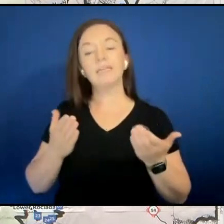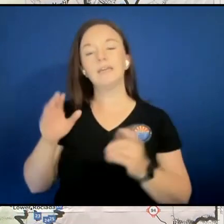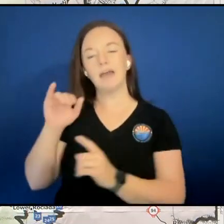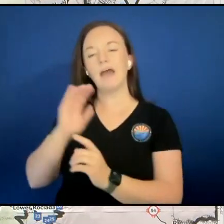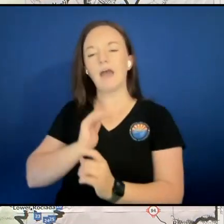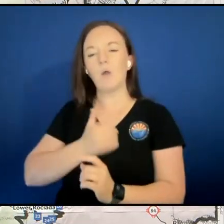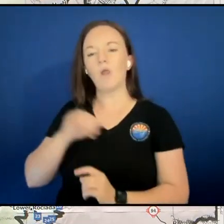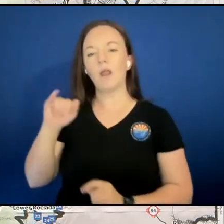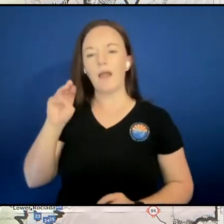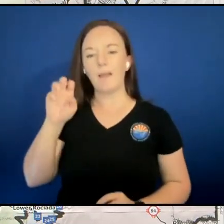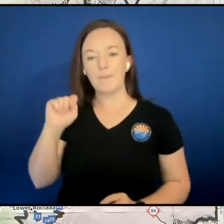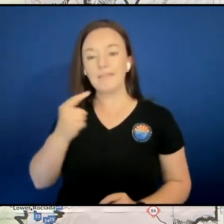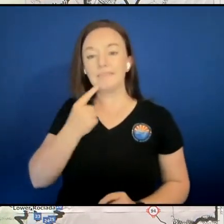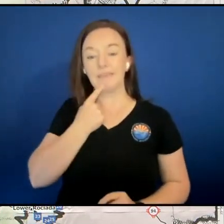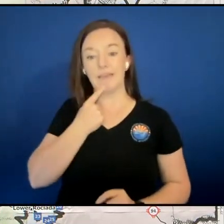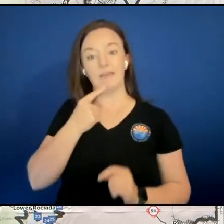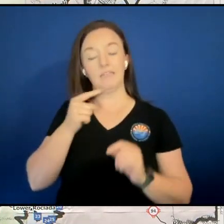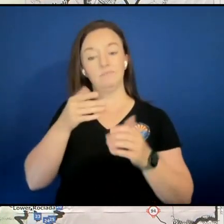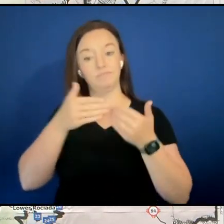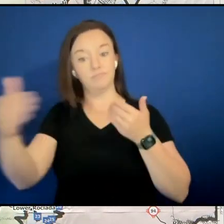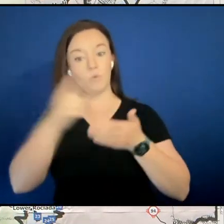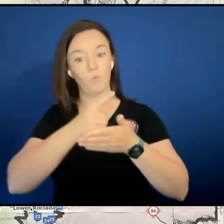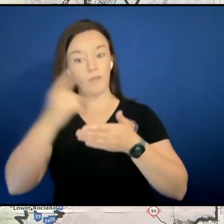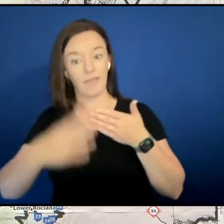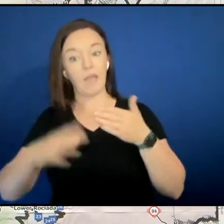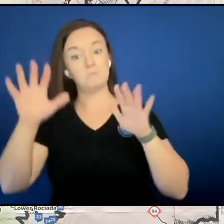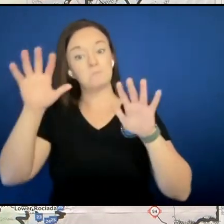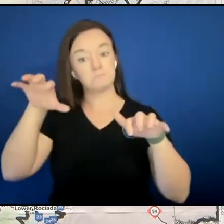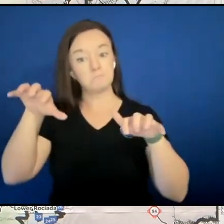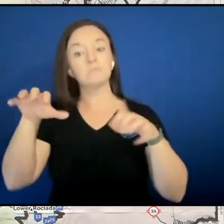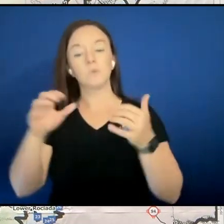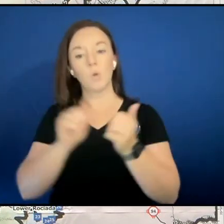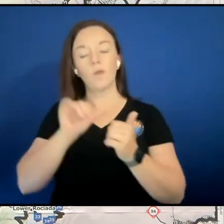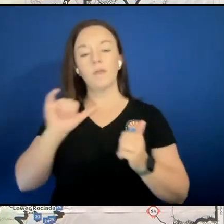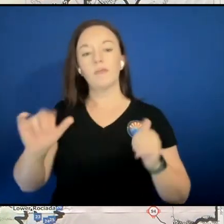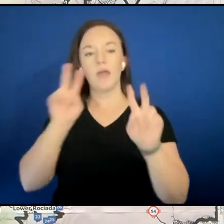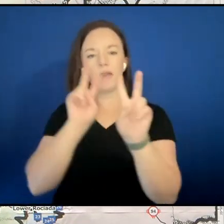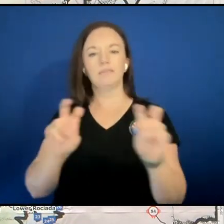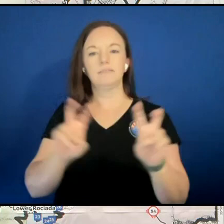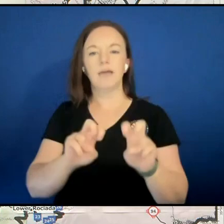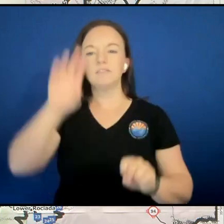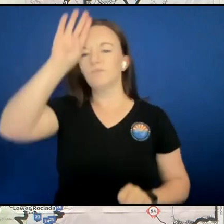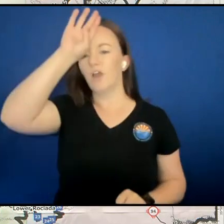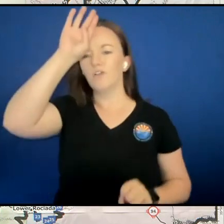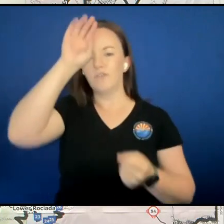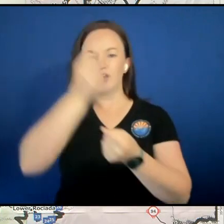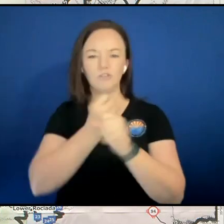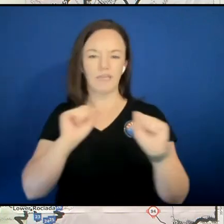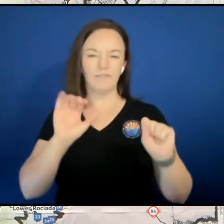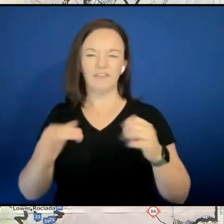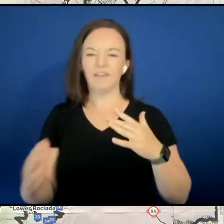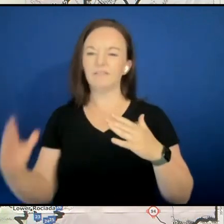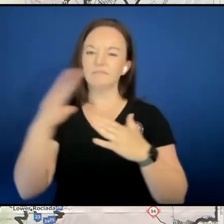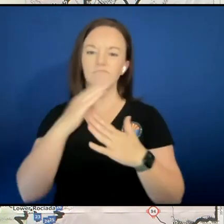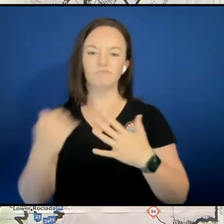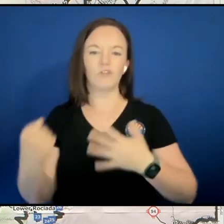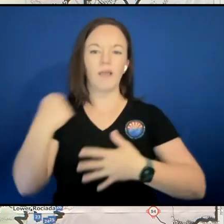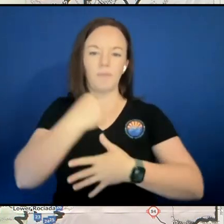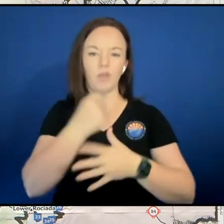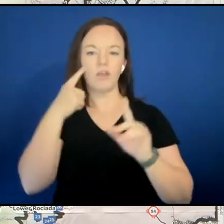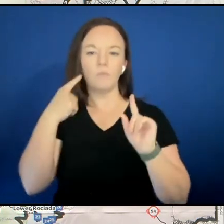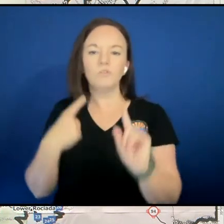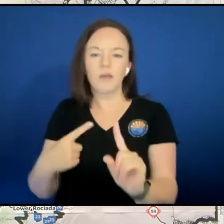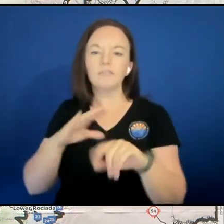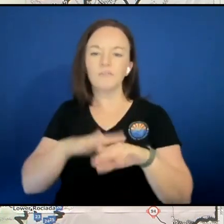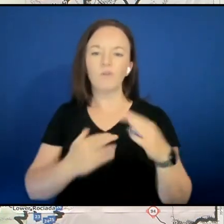through the weekend. So with that, we'll have to assess, firefighter safety is really one of our primary objectives on the fire.